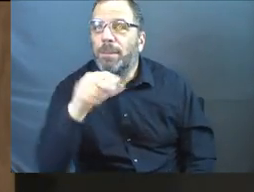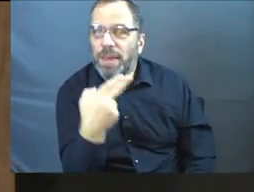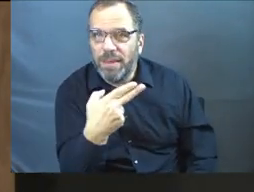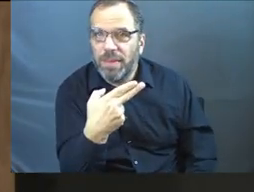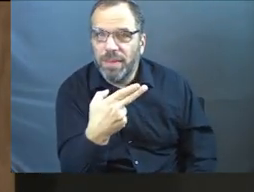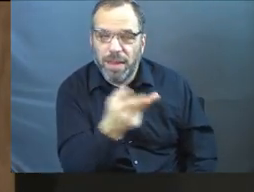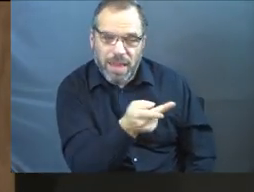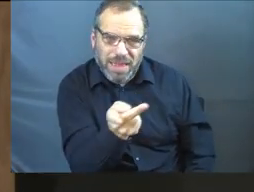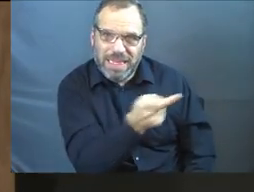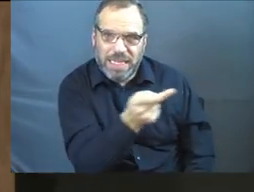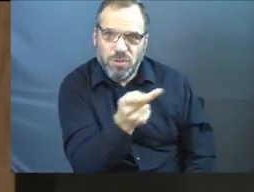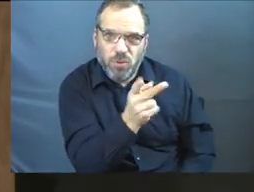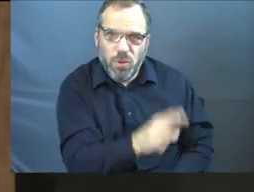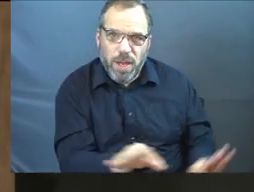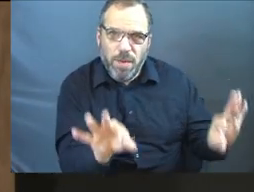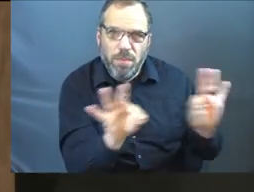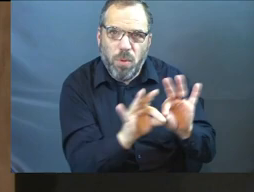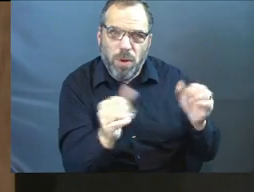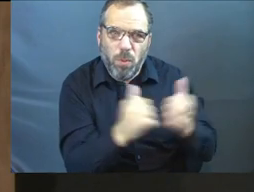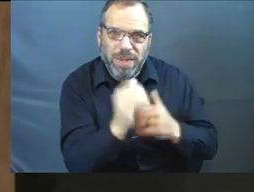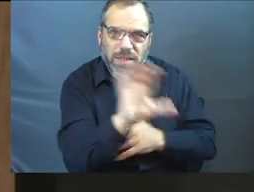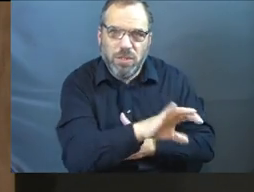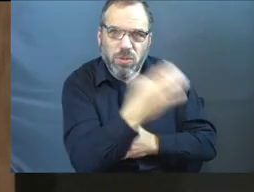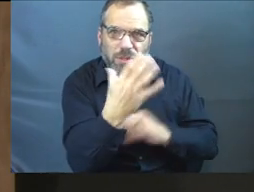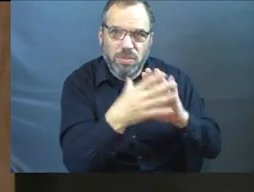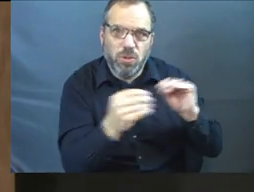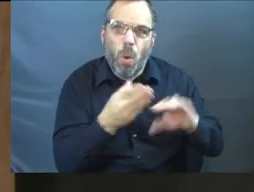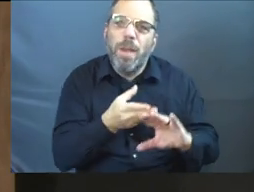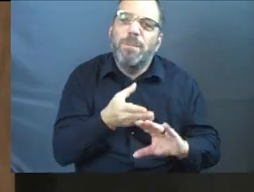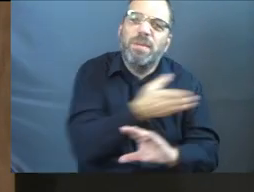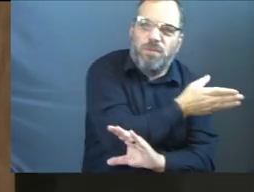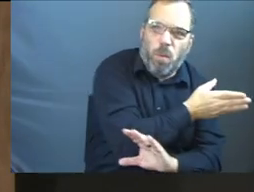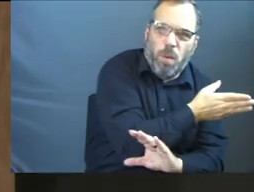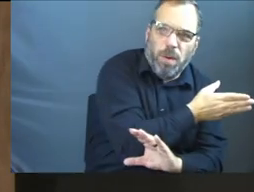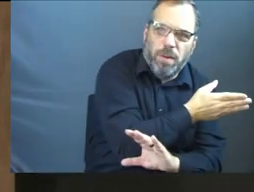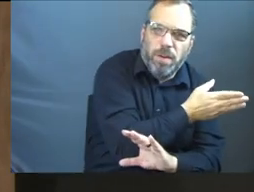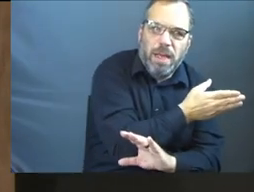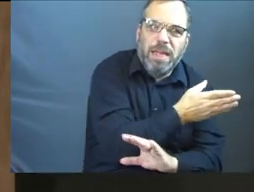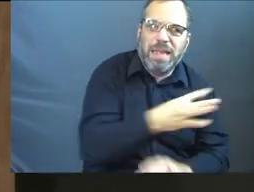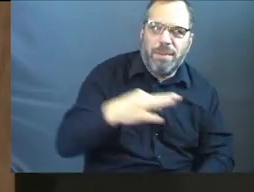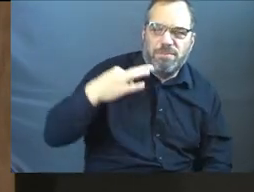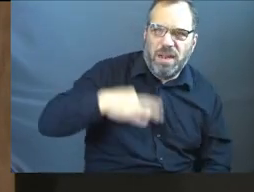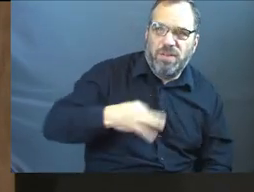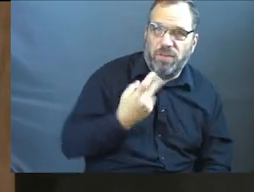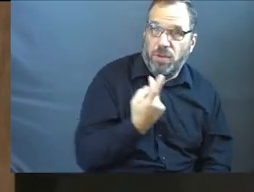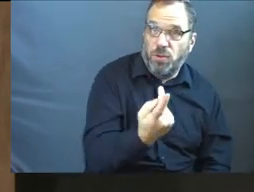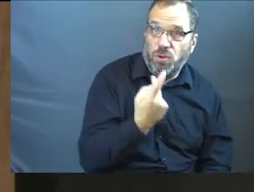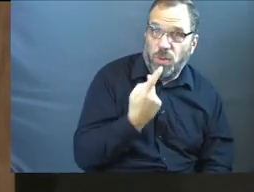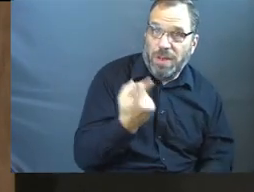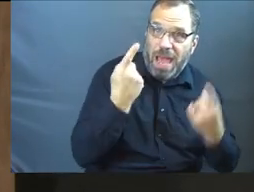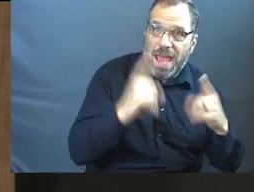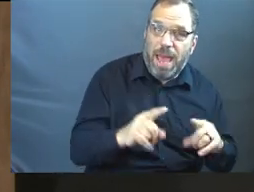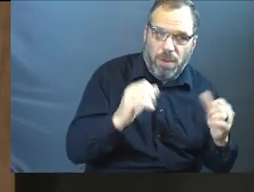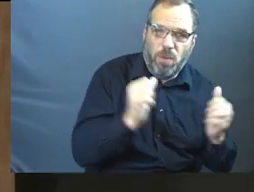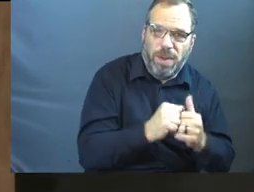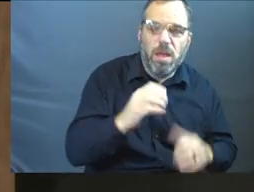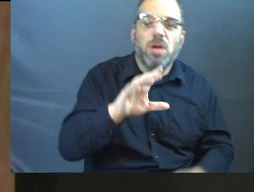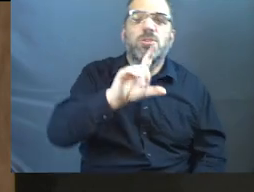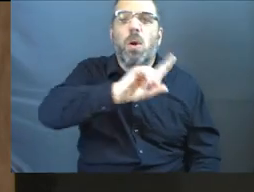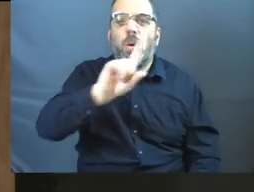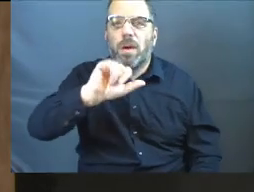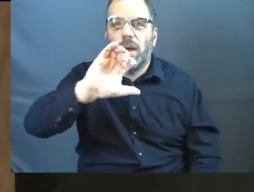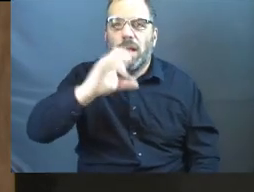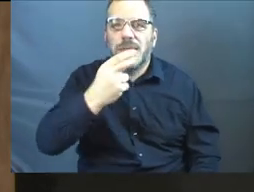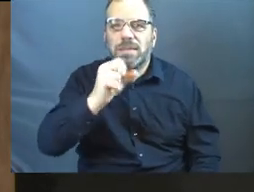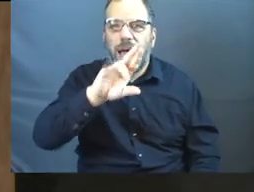because they played this important role in this whole Christmas story early on. Something beneficial that I think for us happened with them. So Zechariah